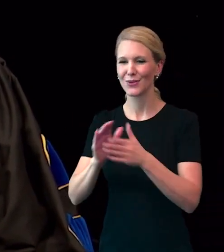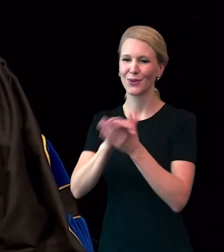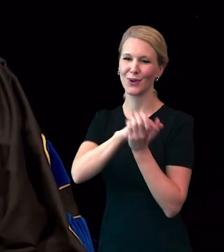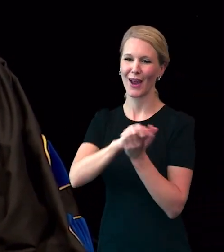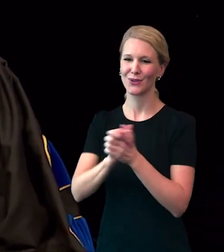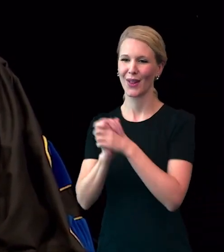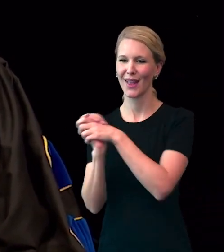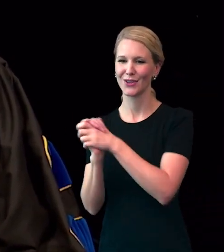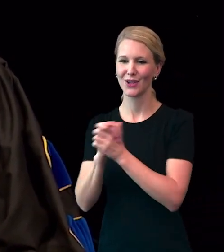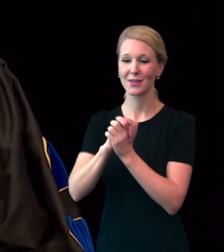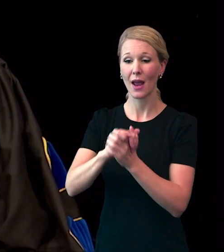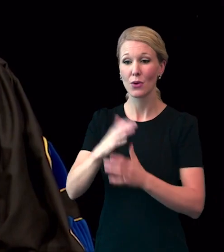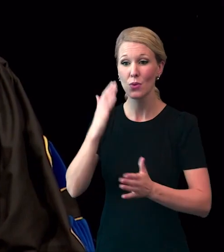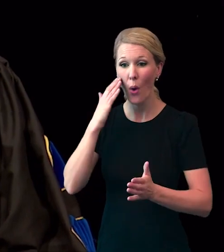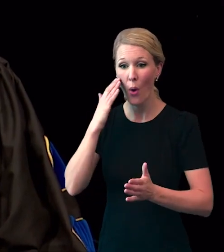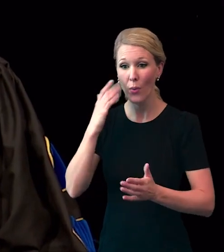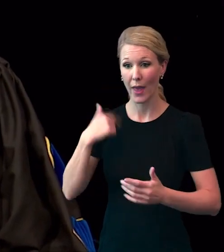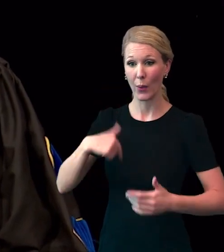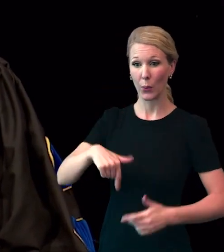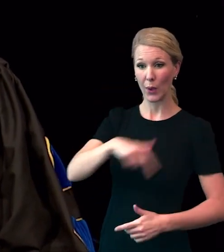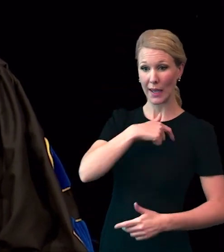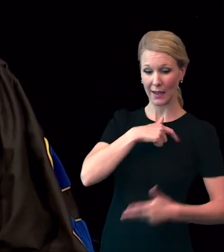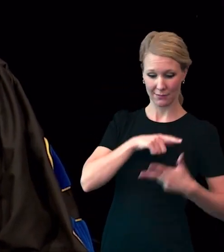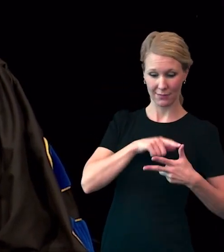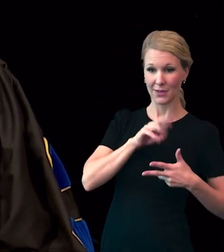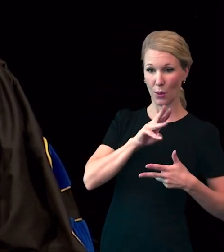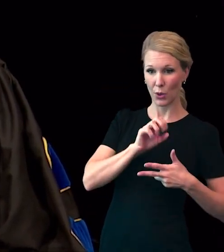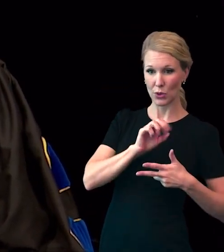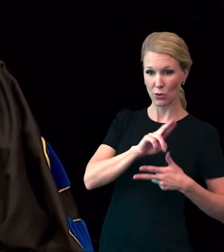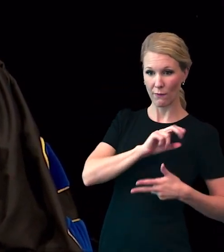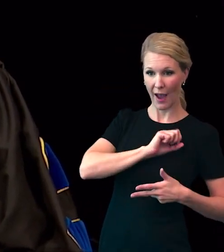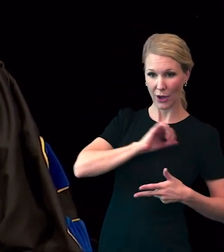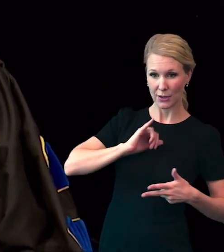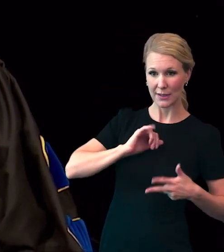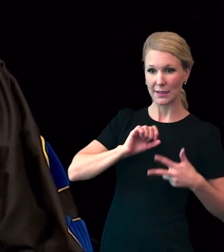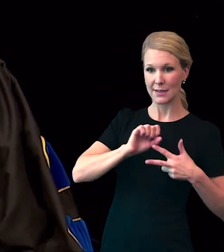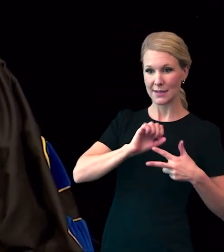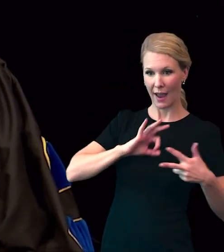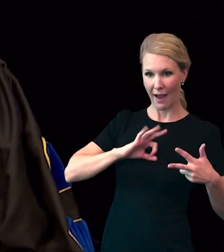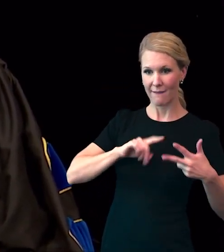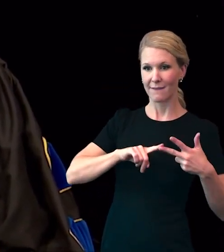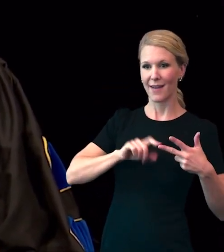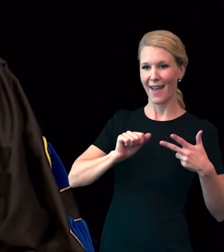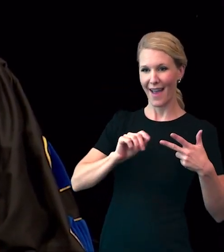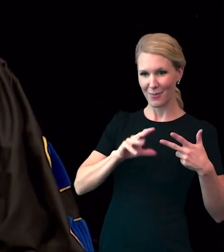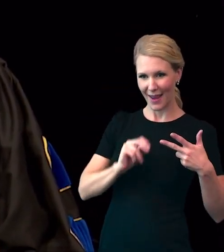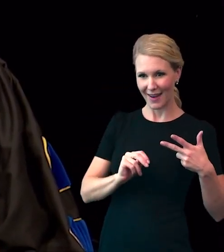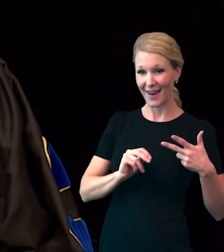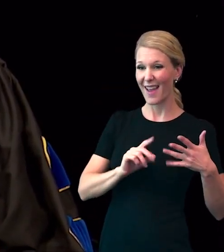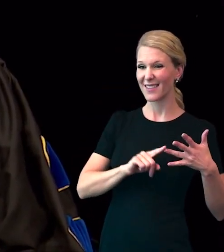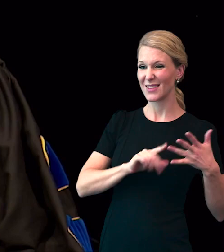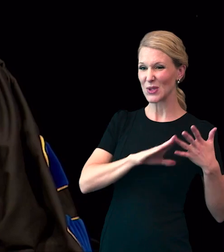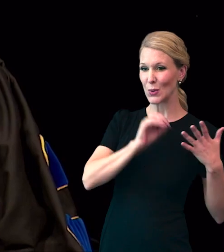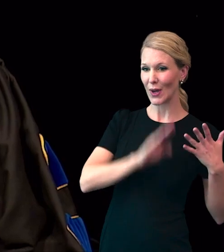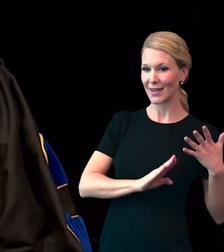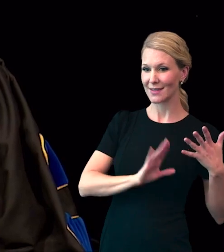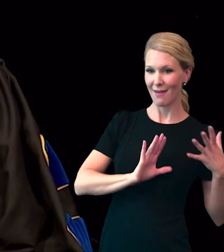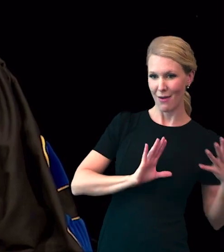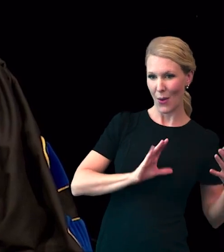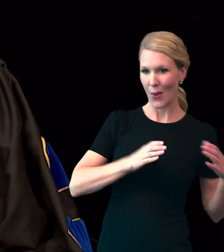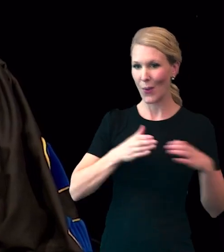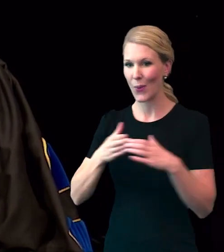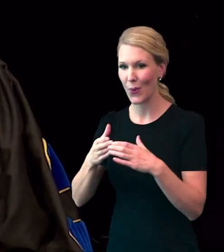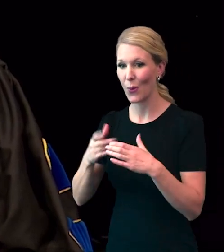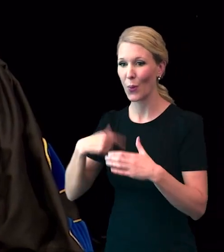and please know that we, the WSU faculty, staff, administration, and your fellow students, we